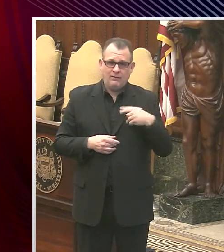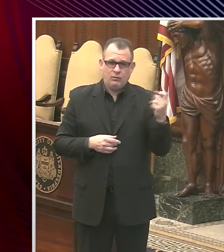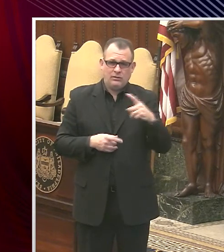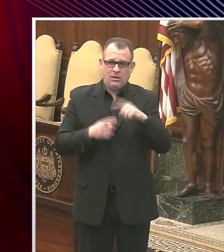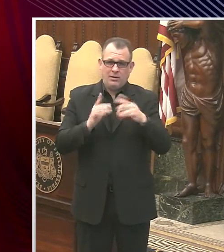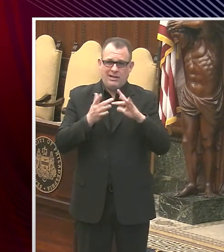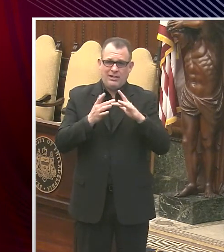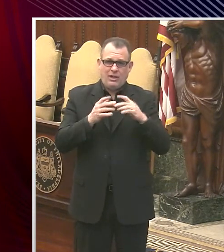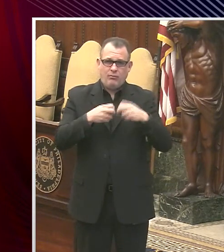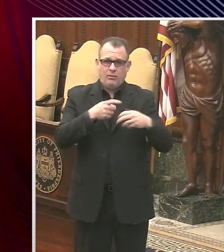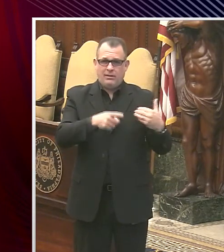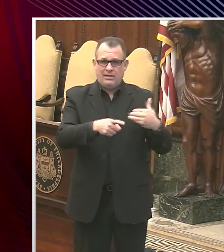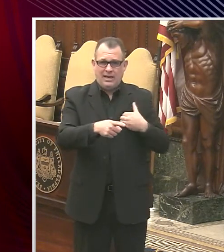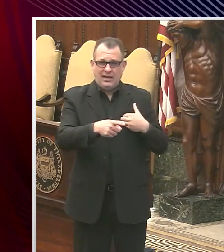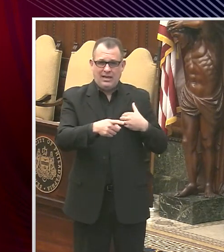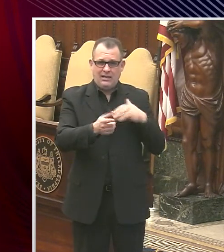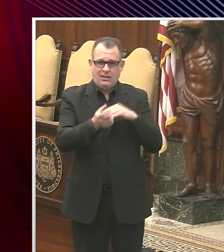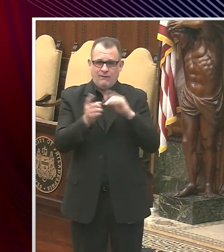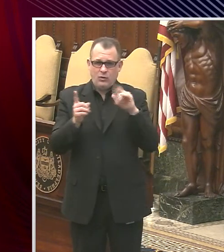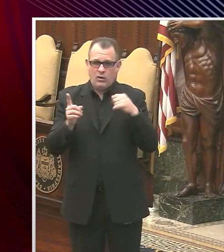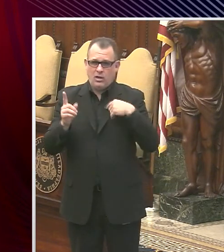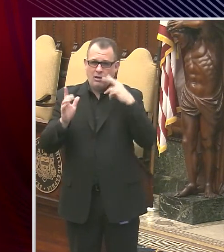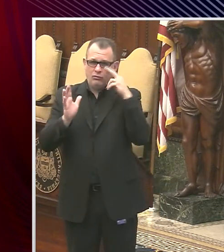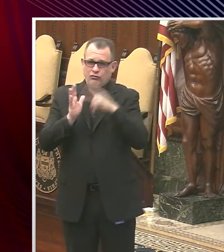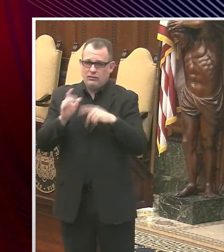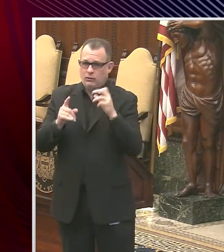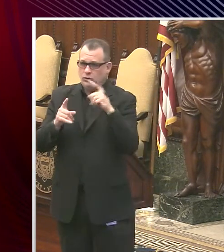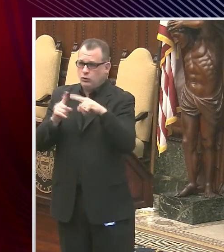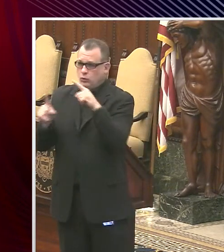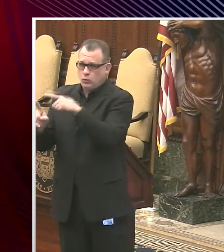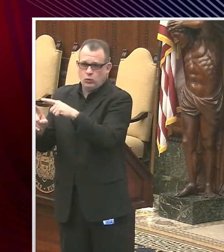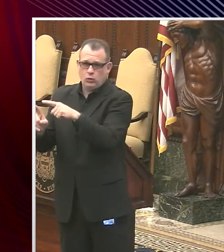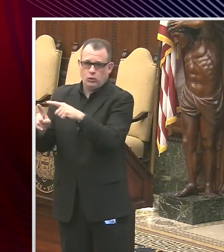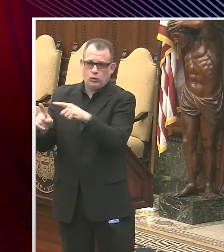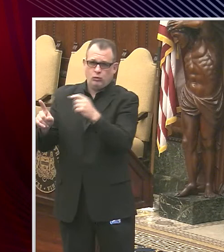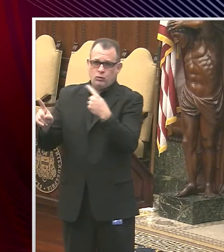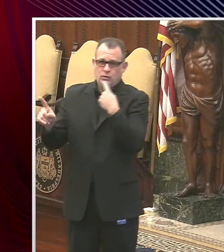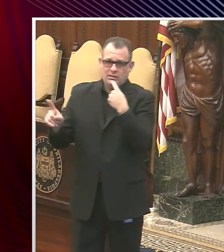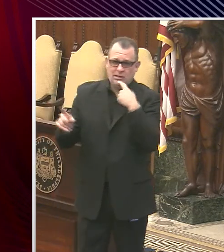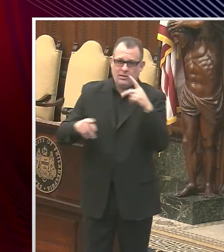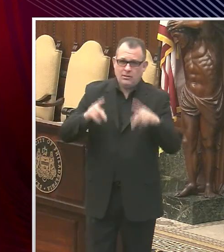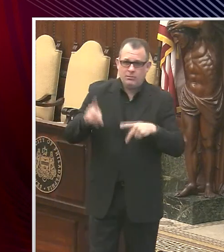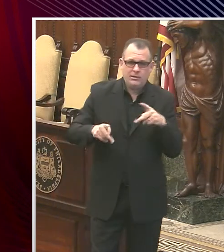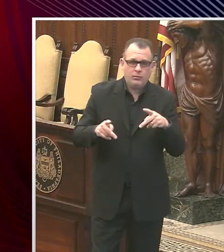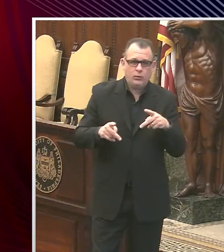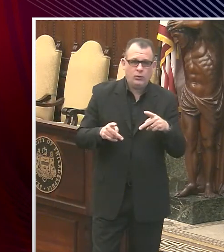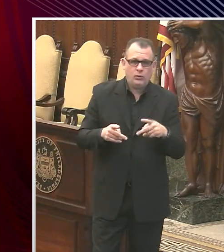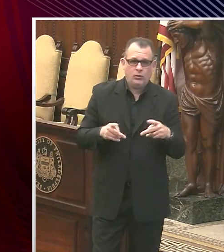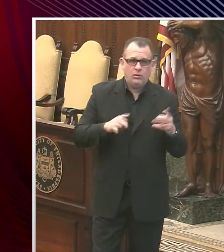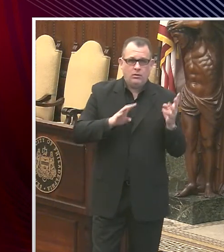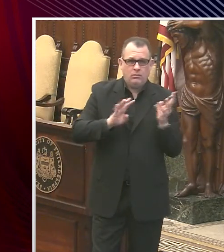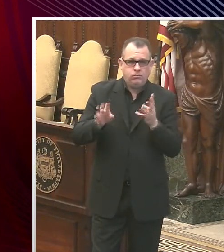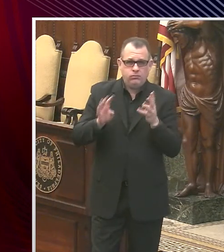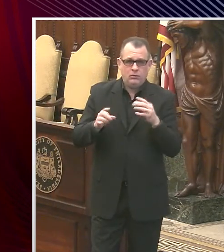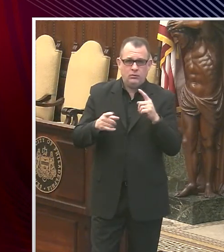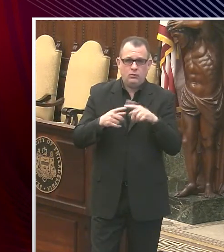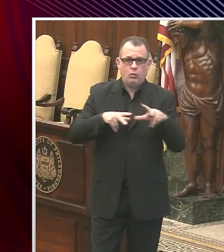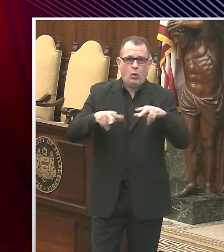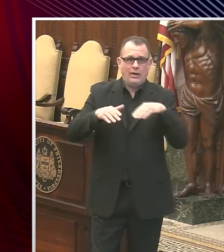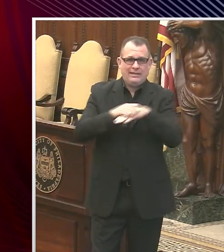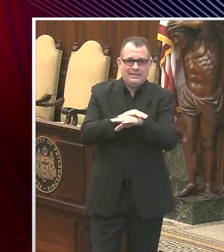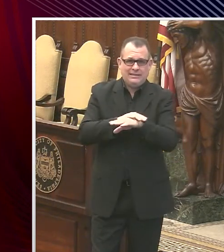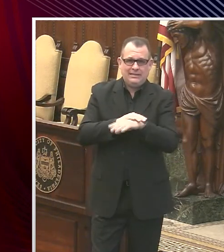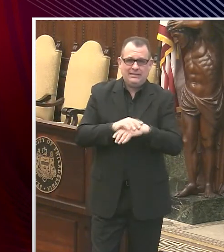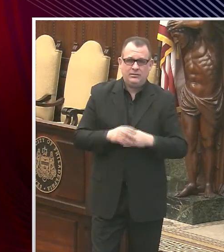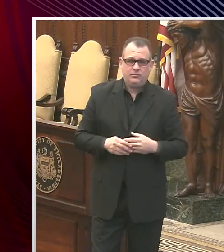problems. Dr. Farley, let me just read his question. You had mentioned people coming to the walk-in,